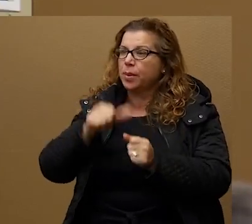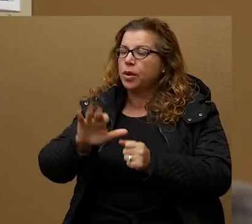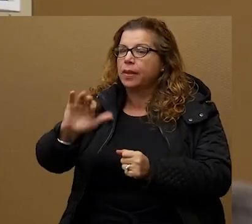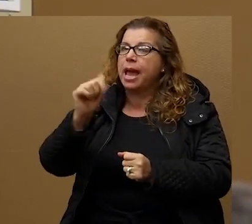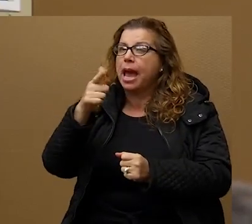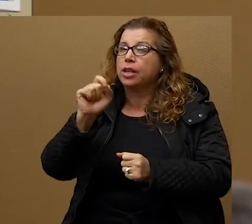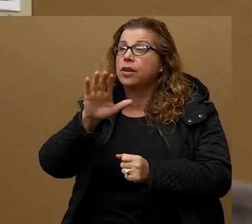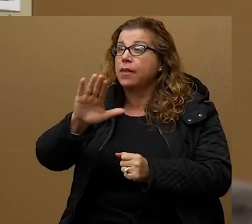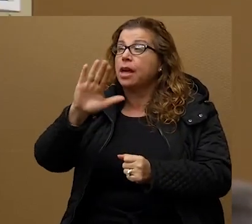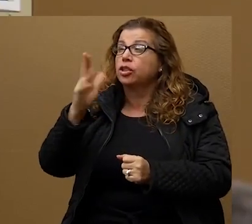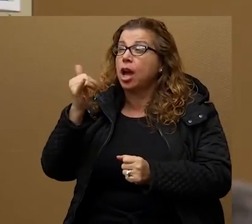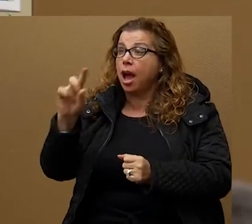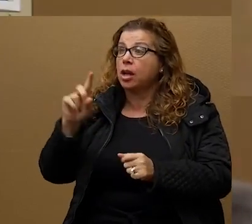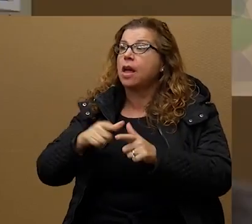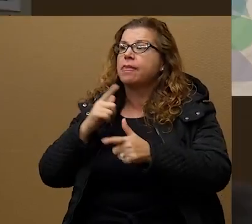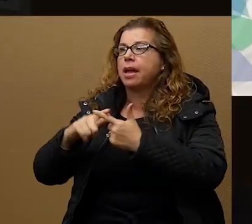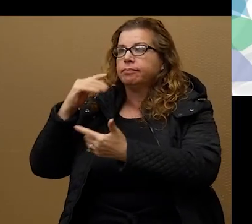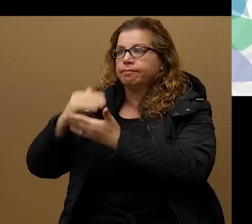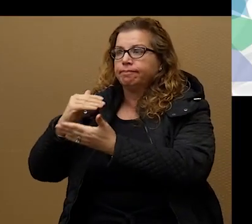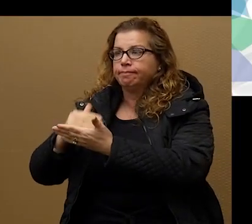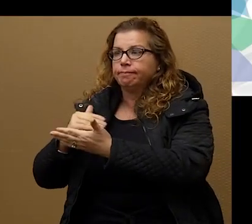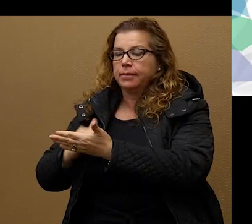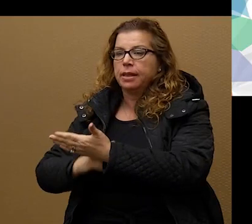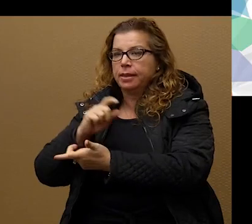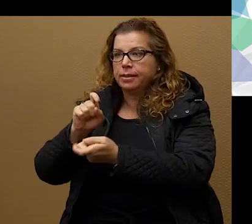steps for them.